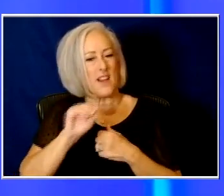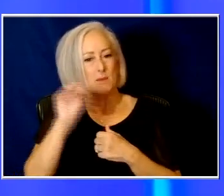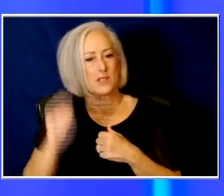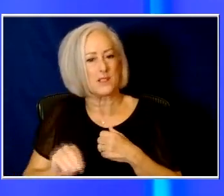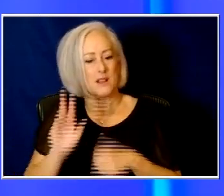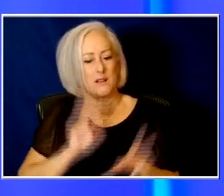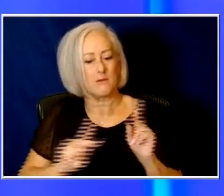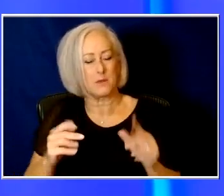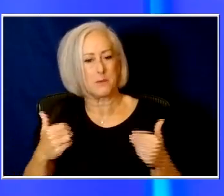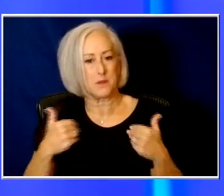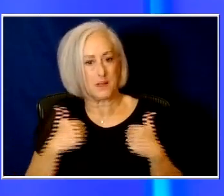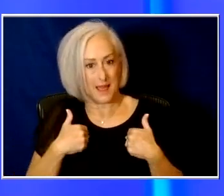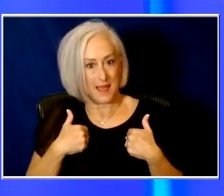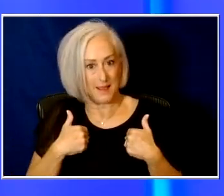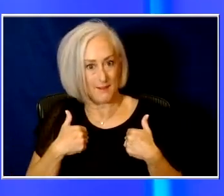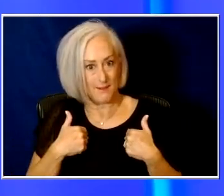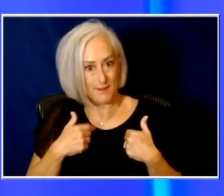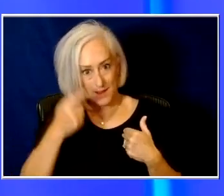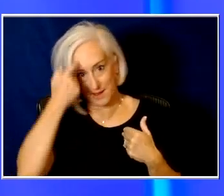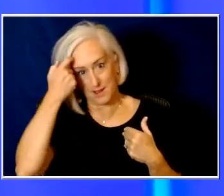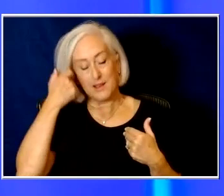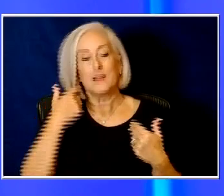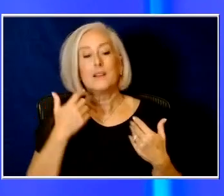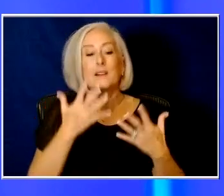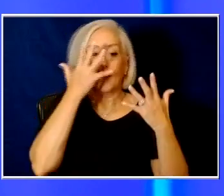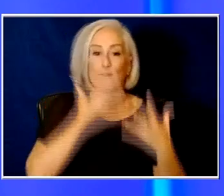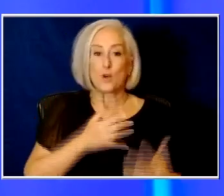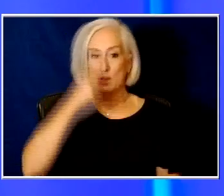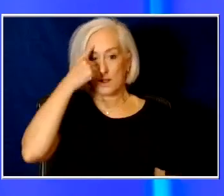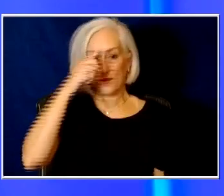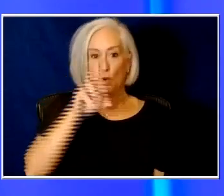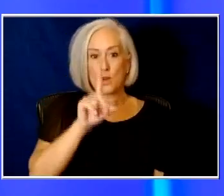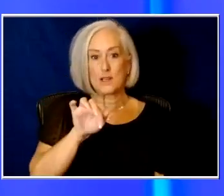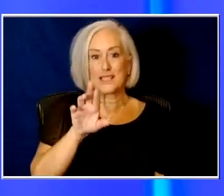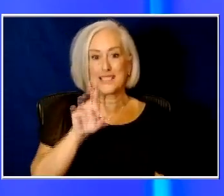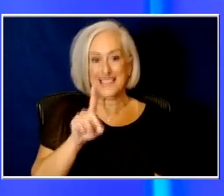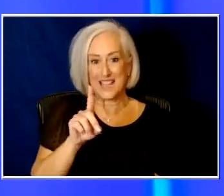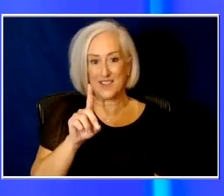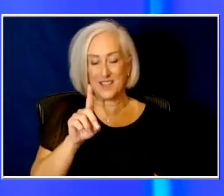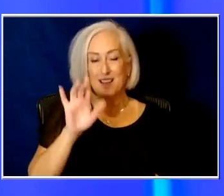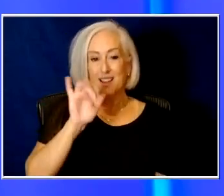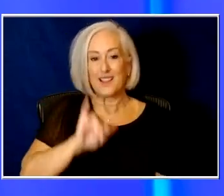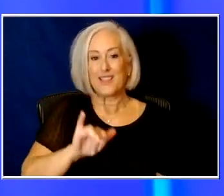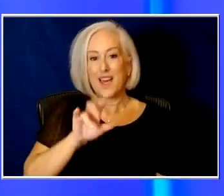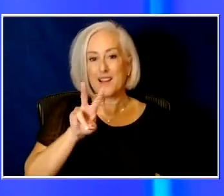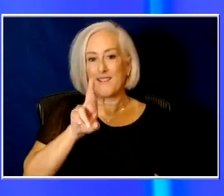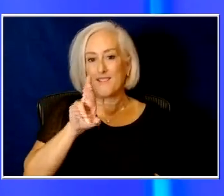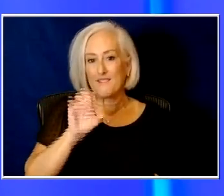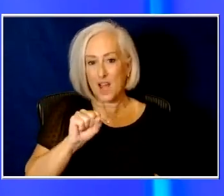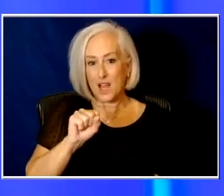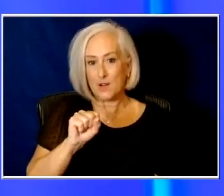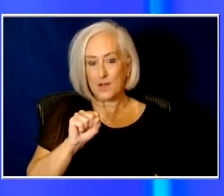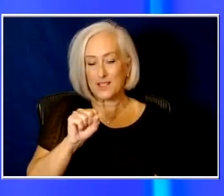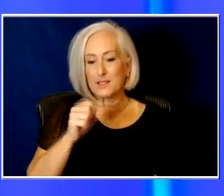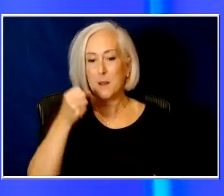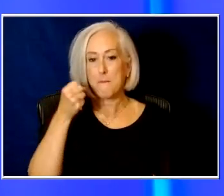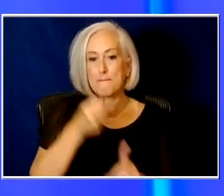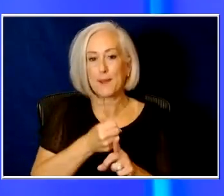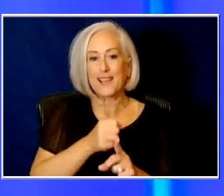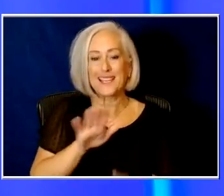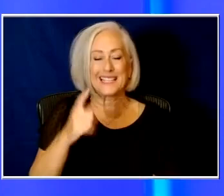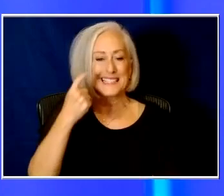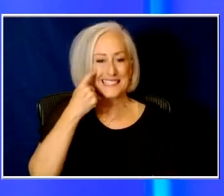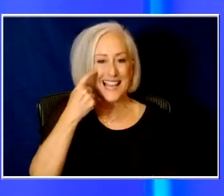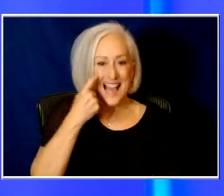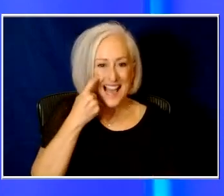in David's situation, the virus landed up in his eye, and he developed Cmv retinitis. And I think at that